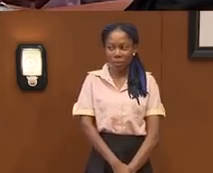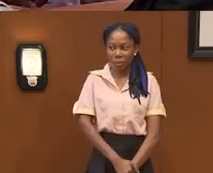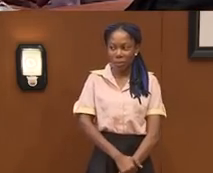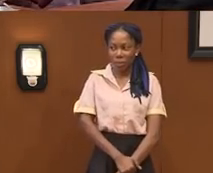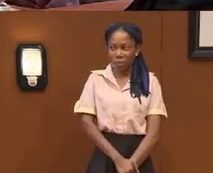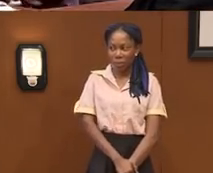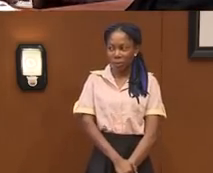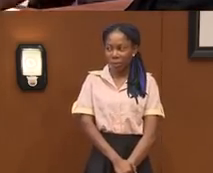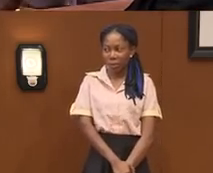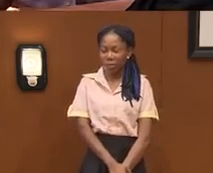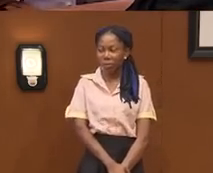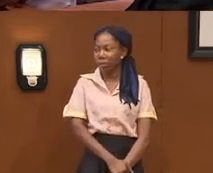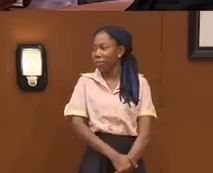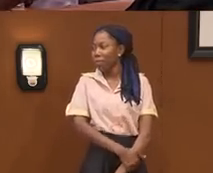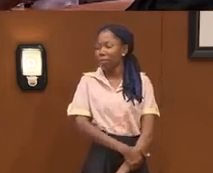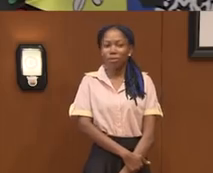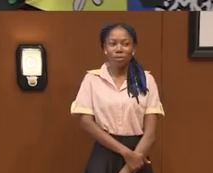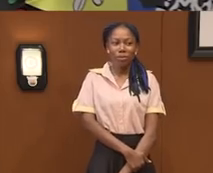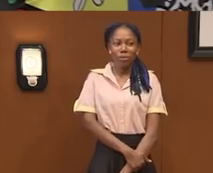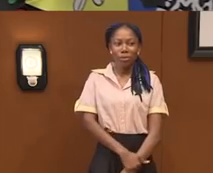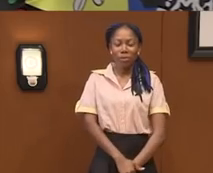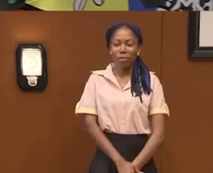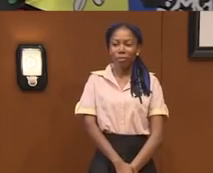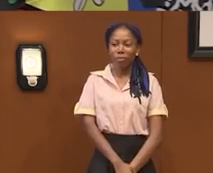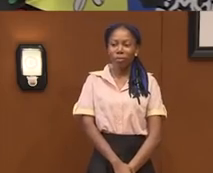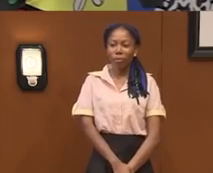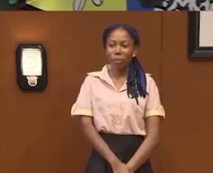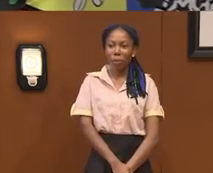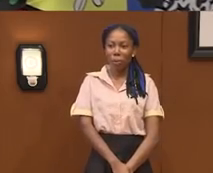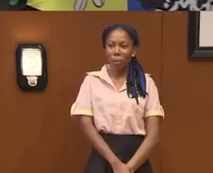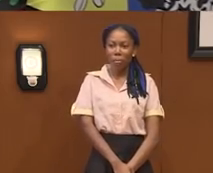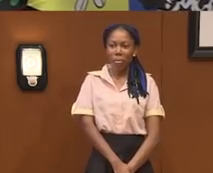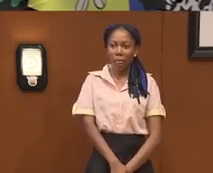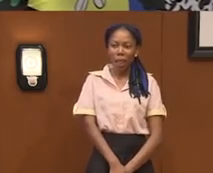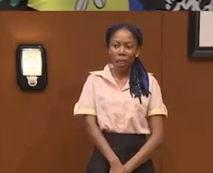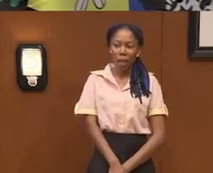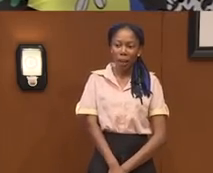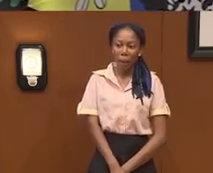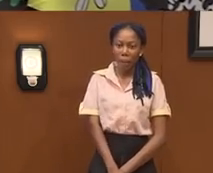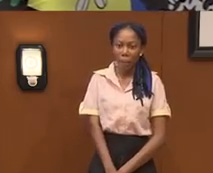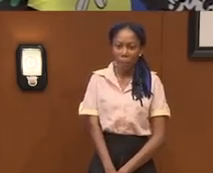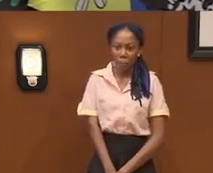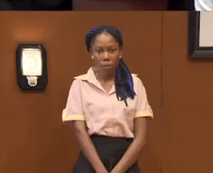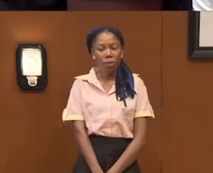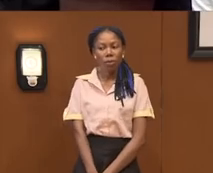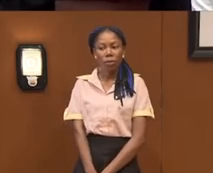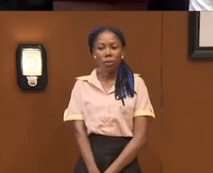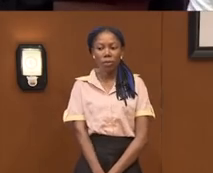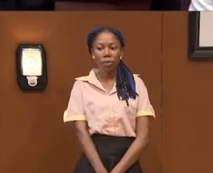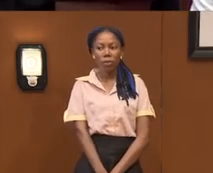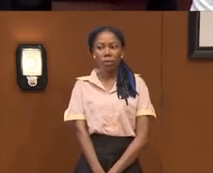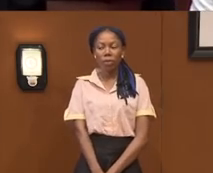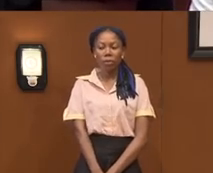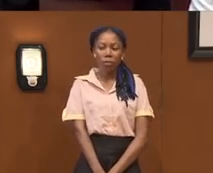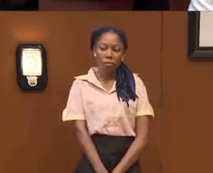Only this. This is the total. You know what? Step out there and let him show it to you. Just the way he did now. Okay, ma.